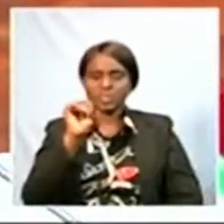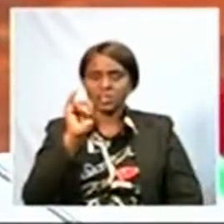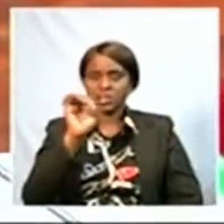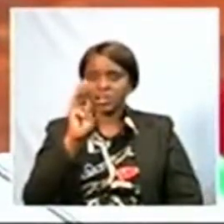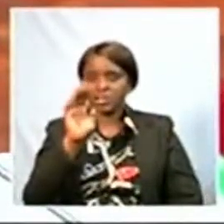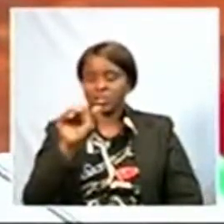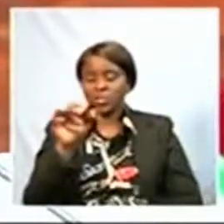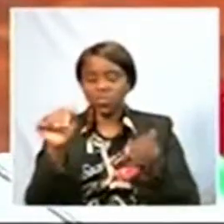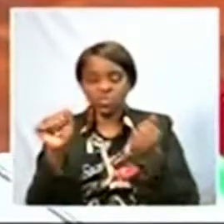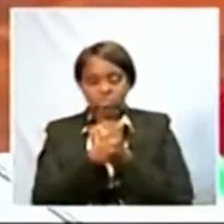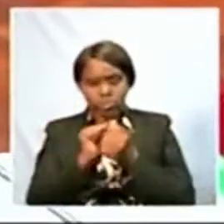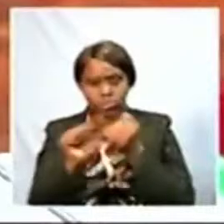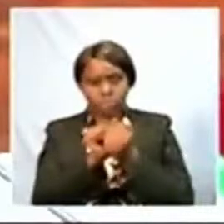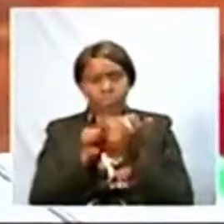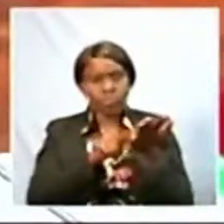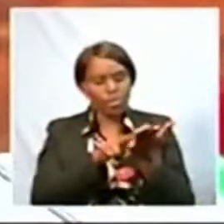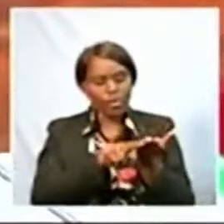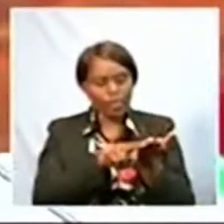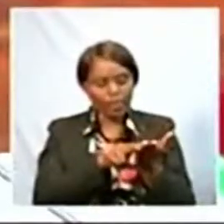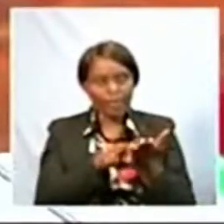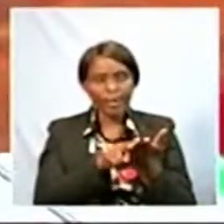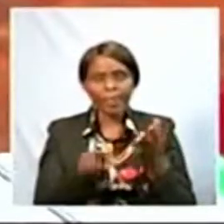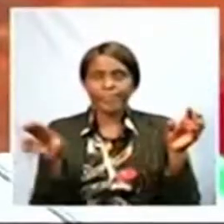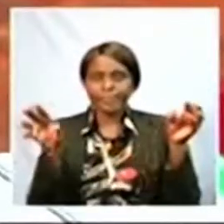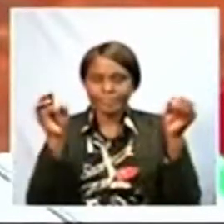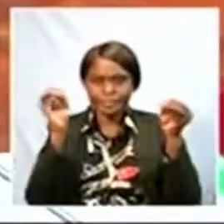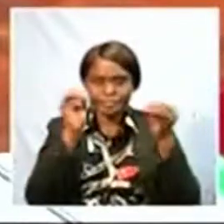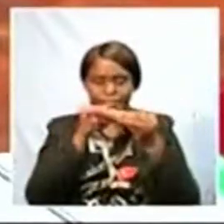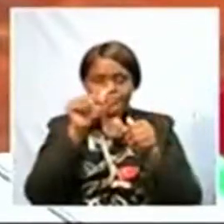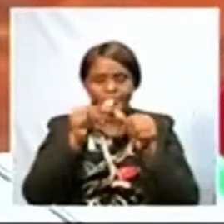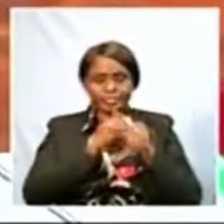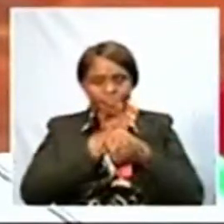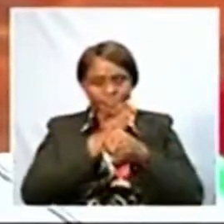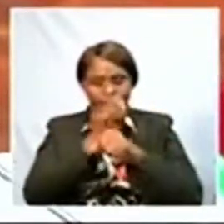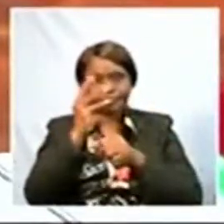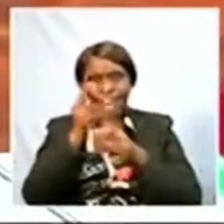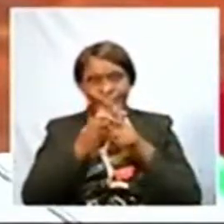rubber seals which were replaced every 6 months,